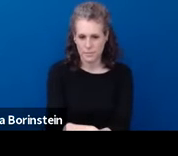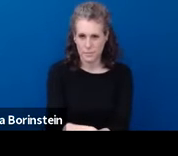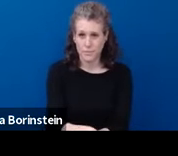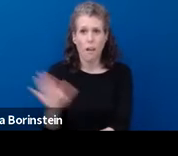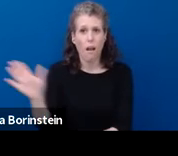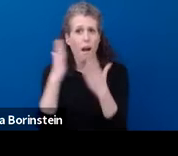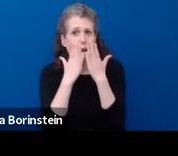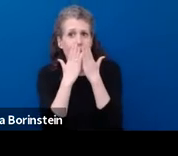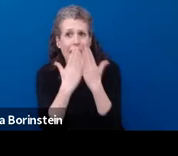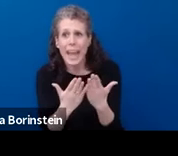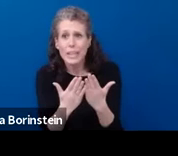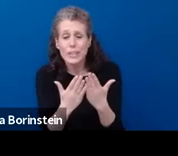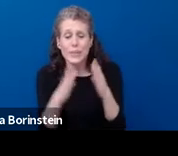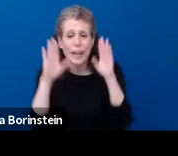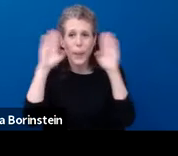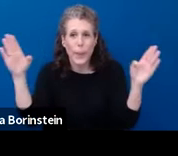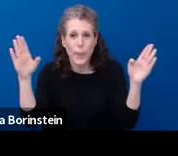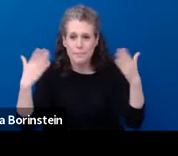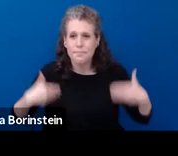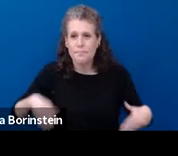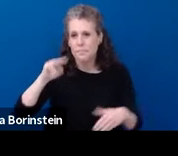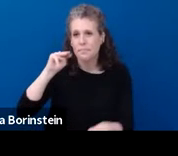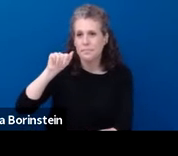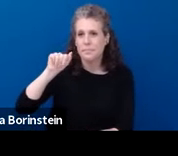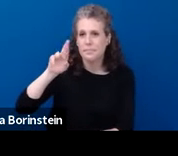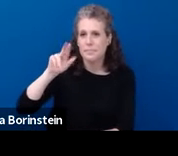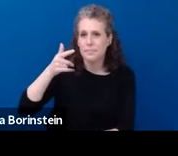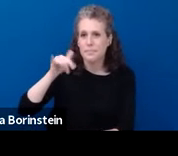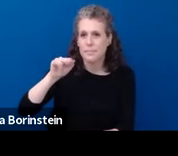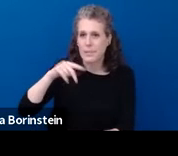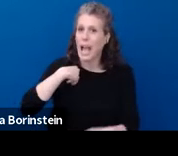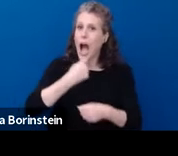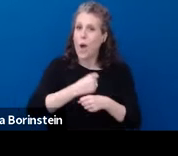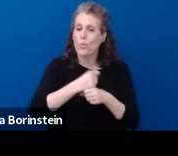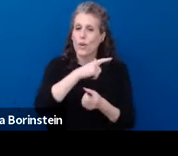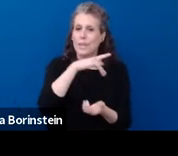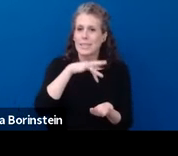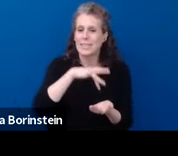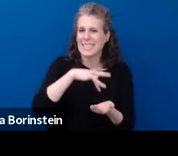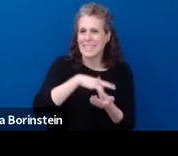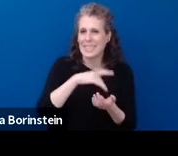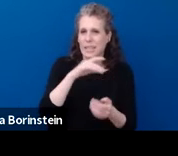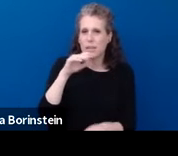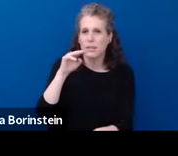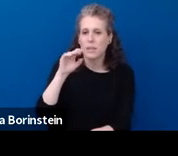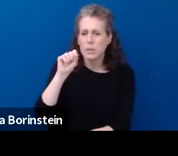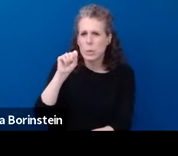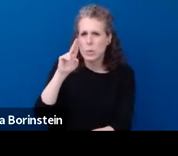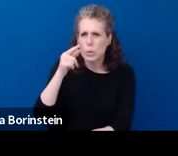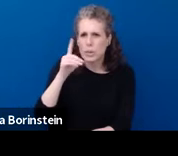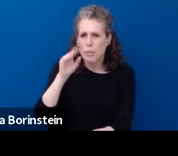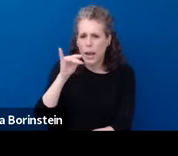Thank you. Hello. My name is Martin. I work in the municipality of Sundbyberg,